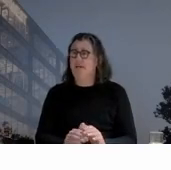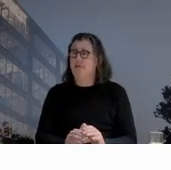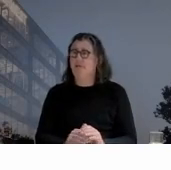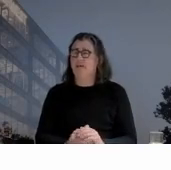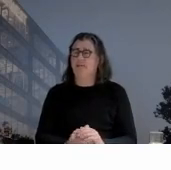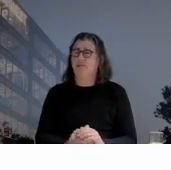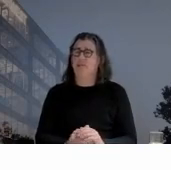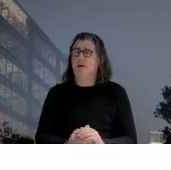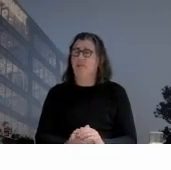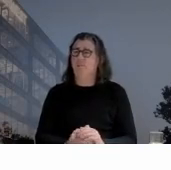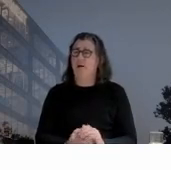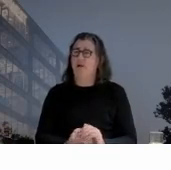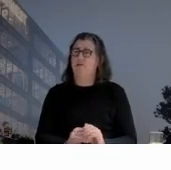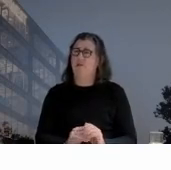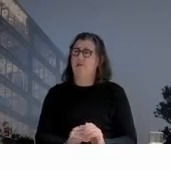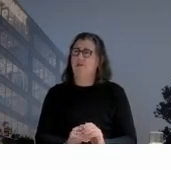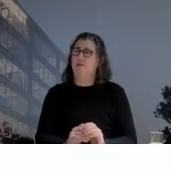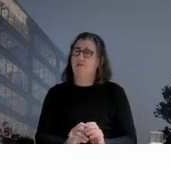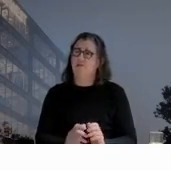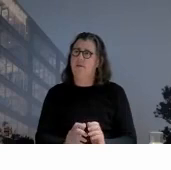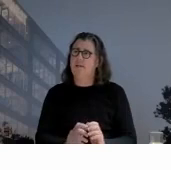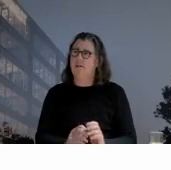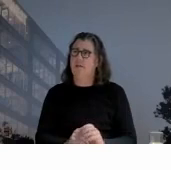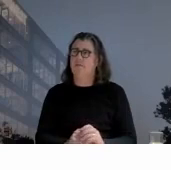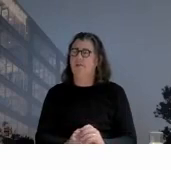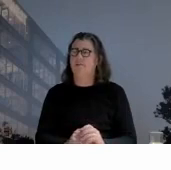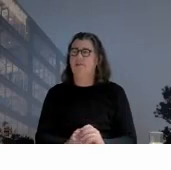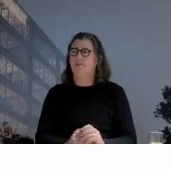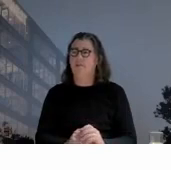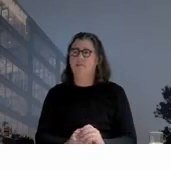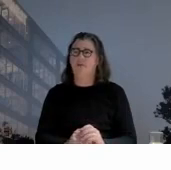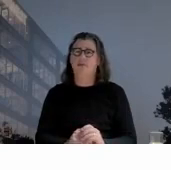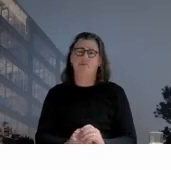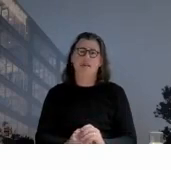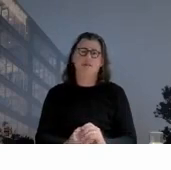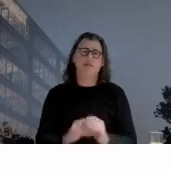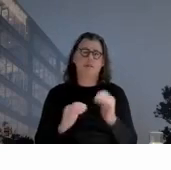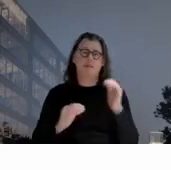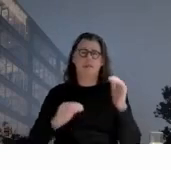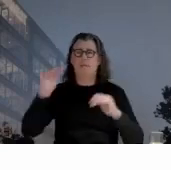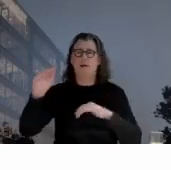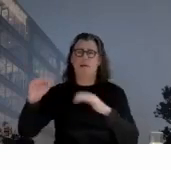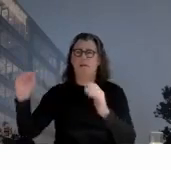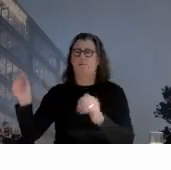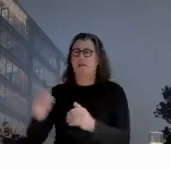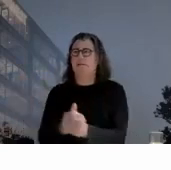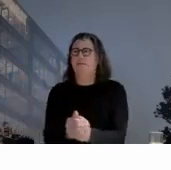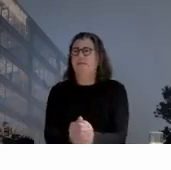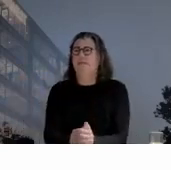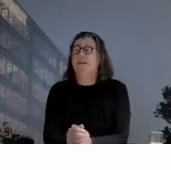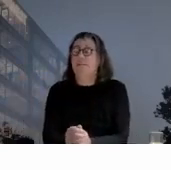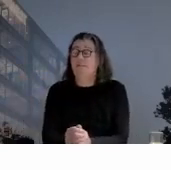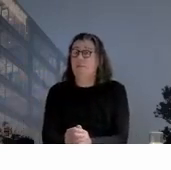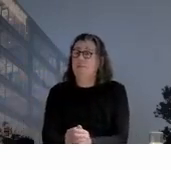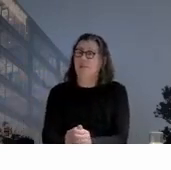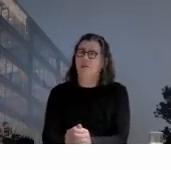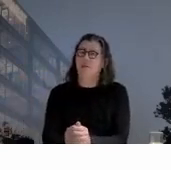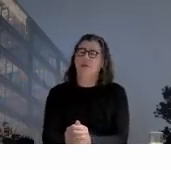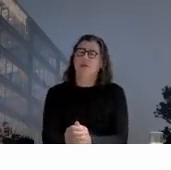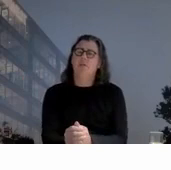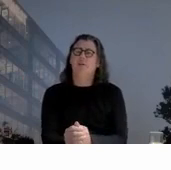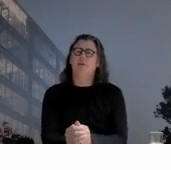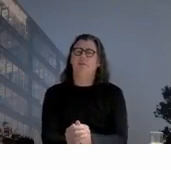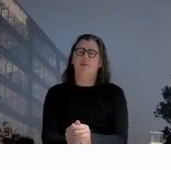the EPIC information as the purple box, and the green dot represents the Green Book information, and you can see where they sit relative to each